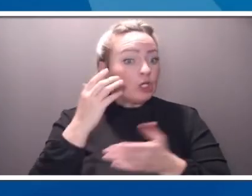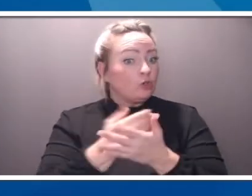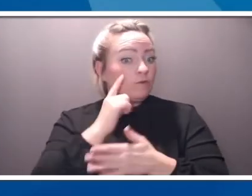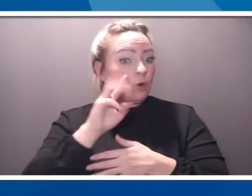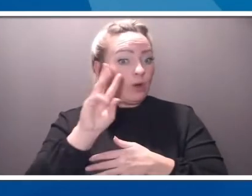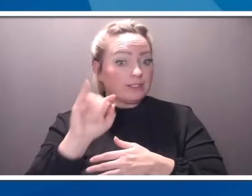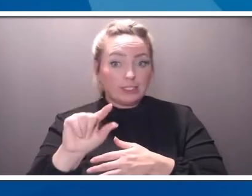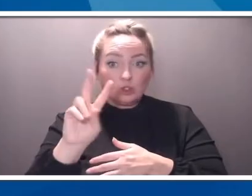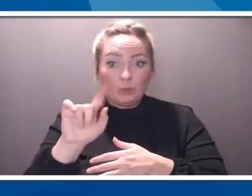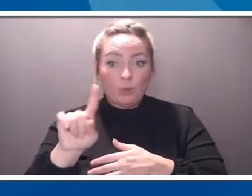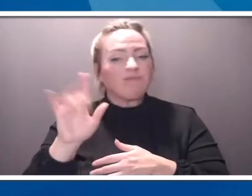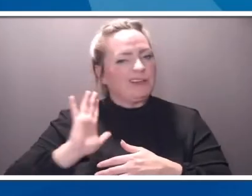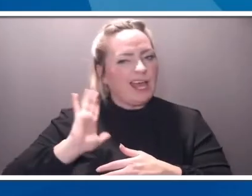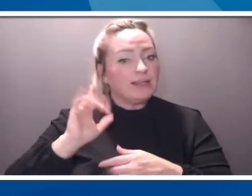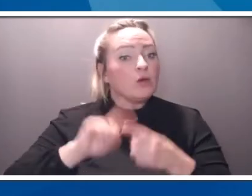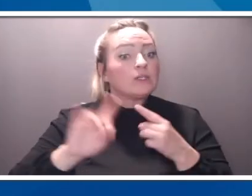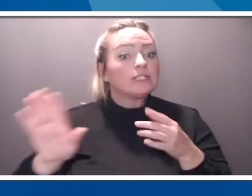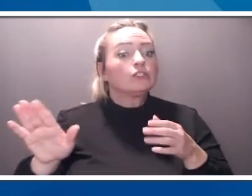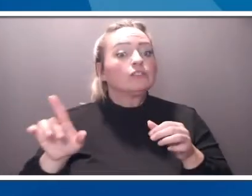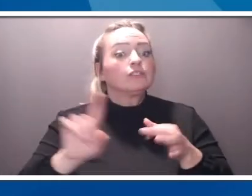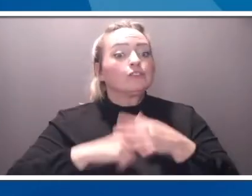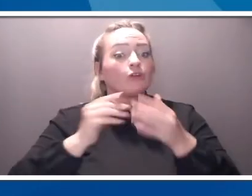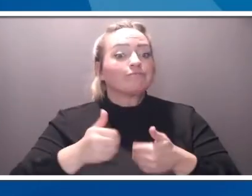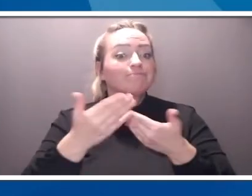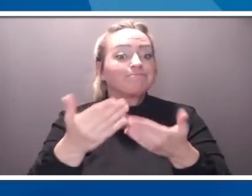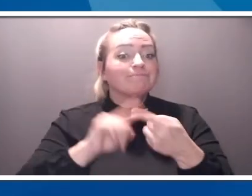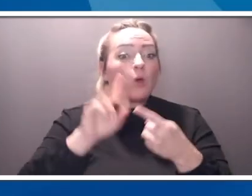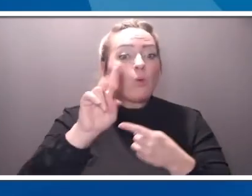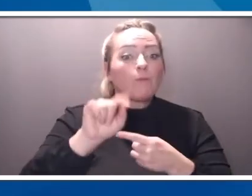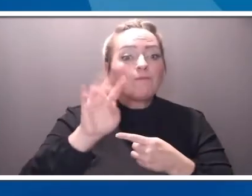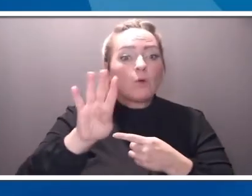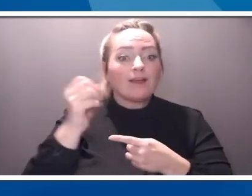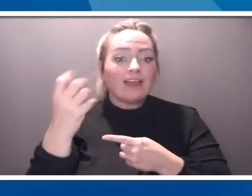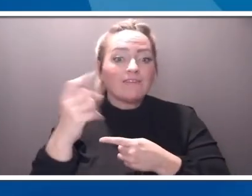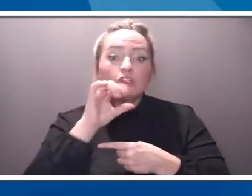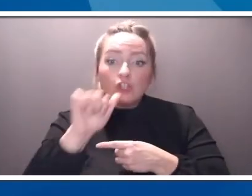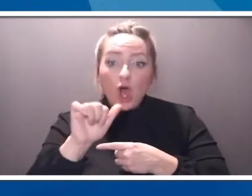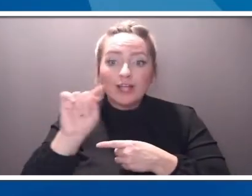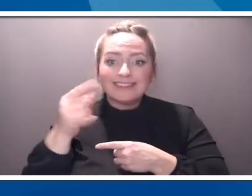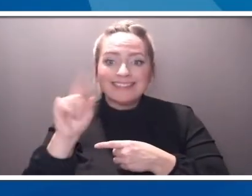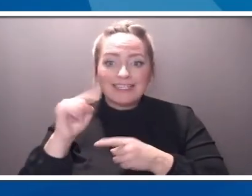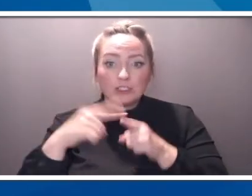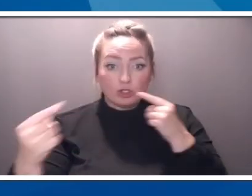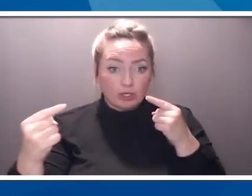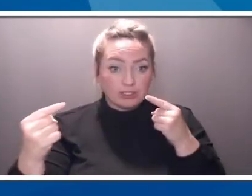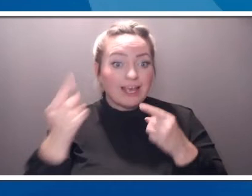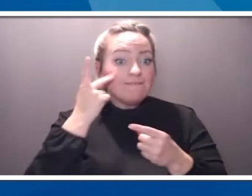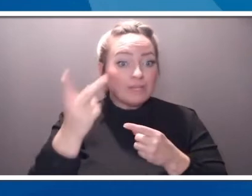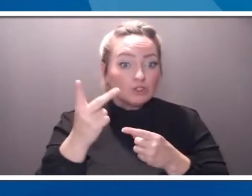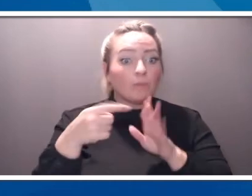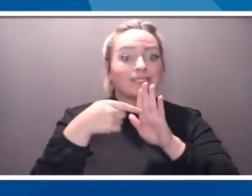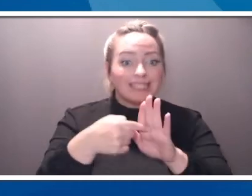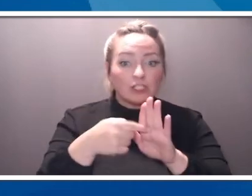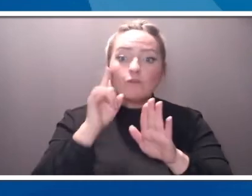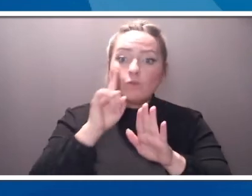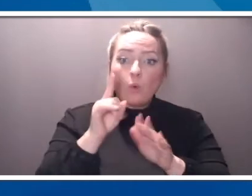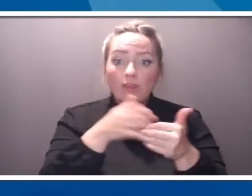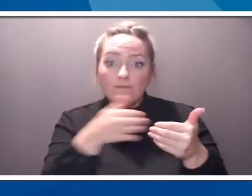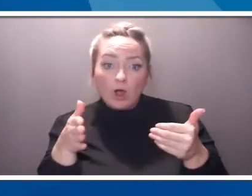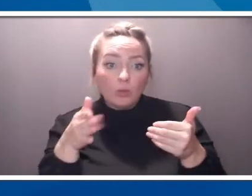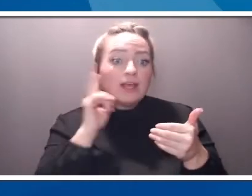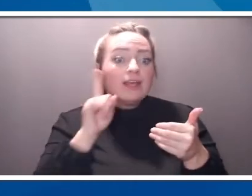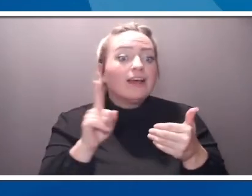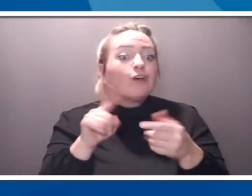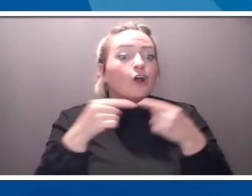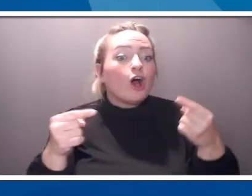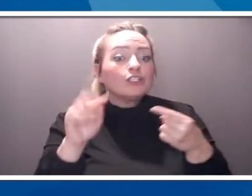new SCs, new for WCAG 2.1 at the time, that was introduced was 1.4.11, non-text contrast. The visual presentation